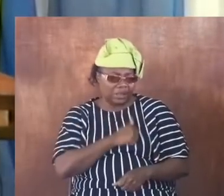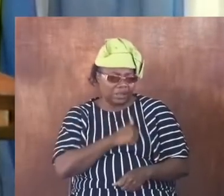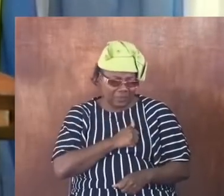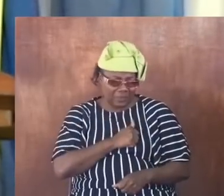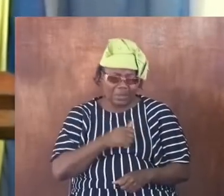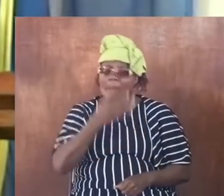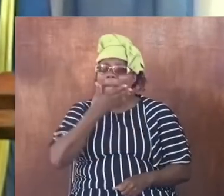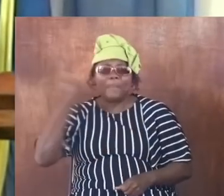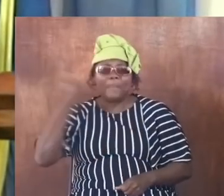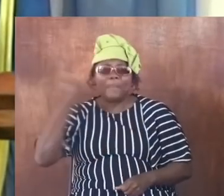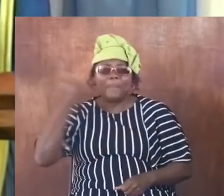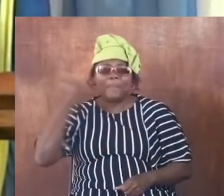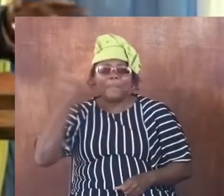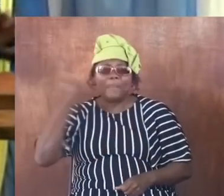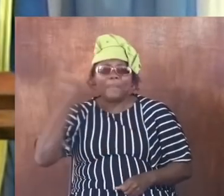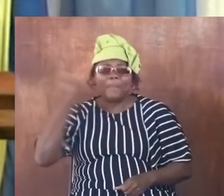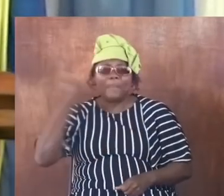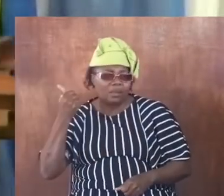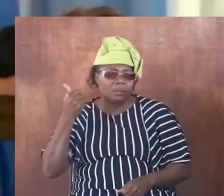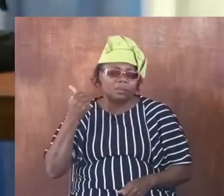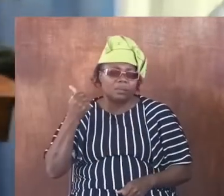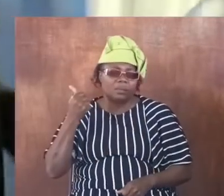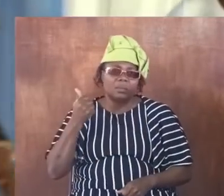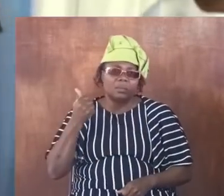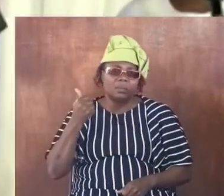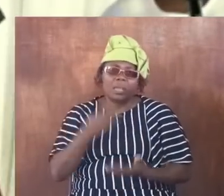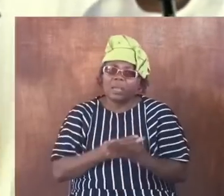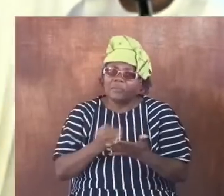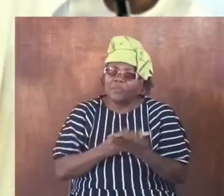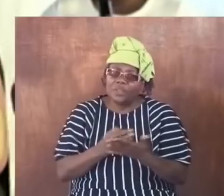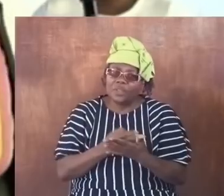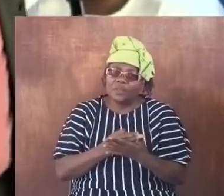financially and physically than how we are.